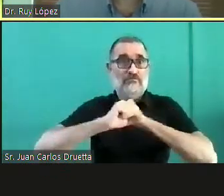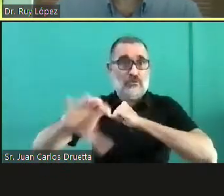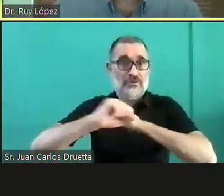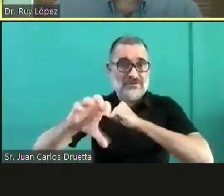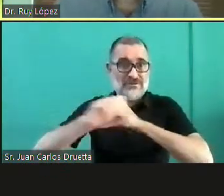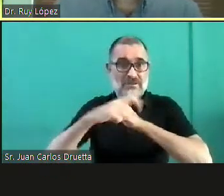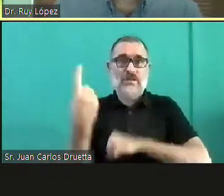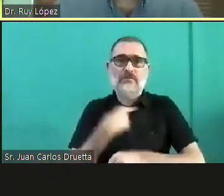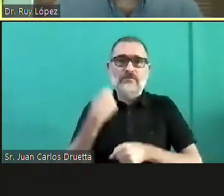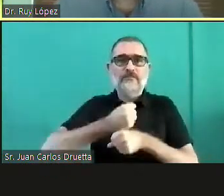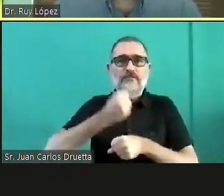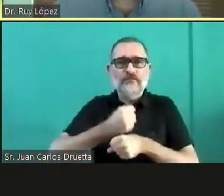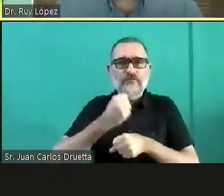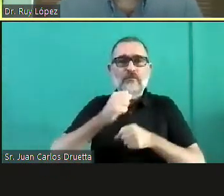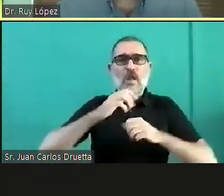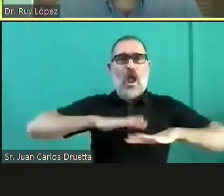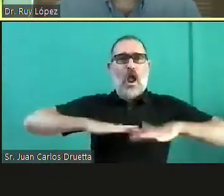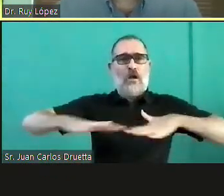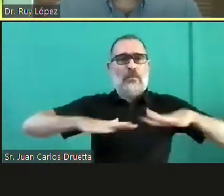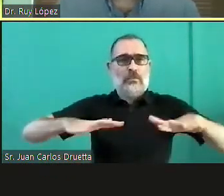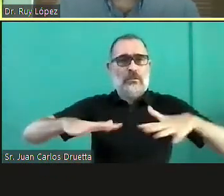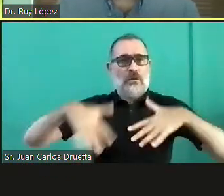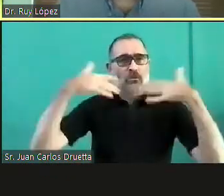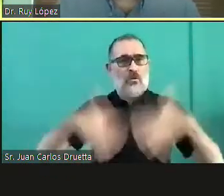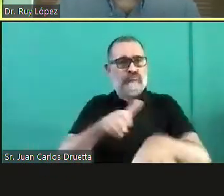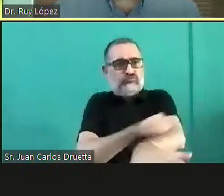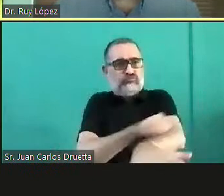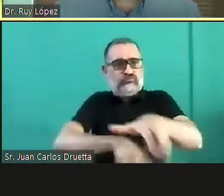infant formulas and promoting